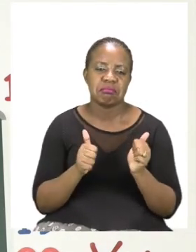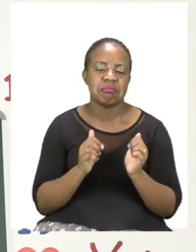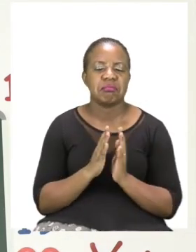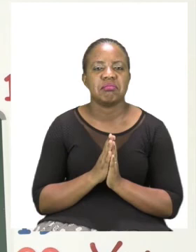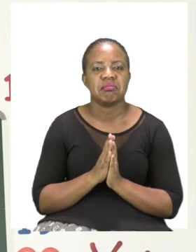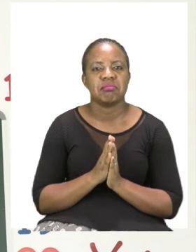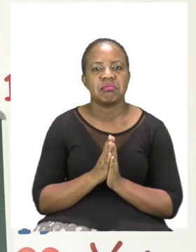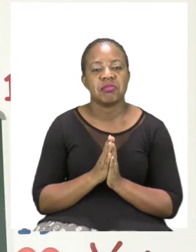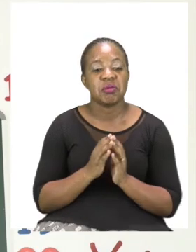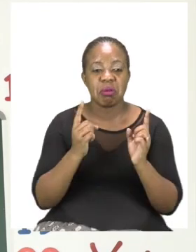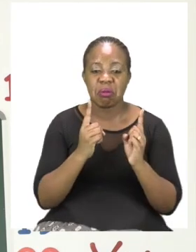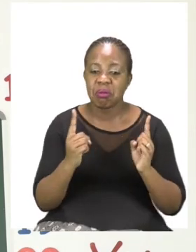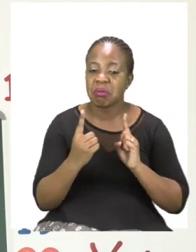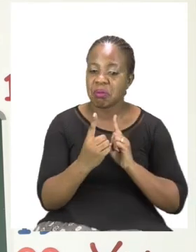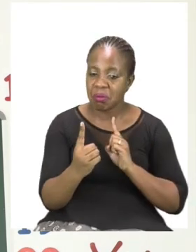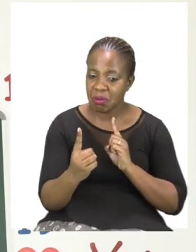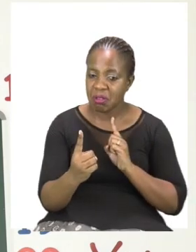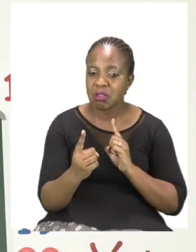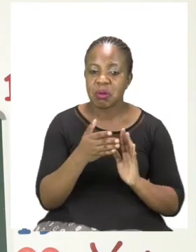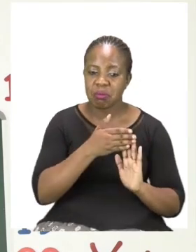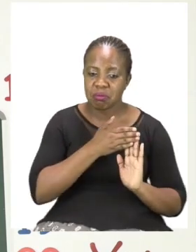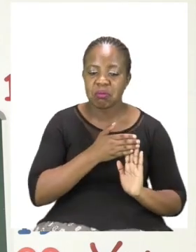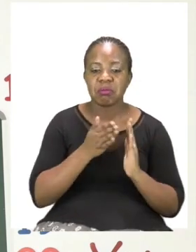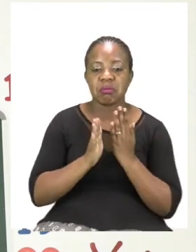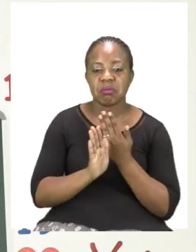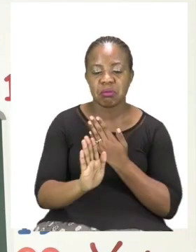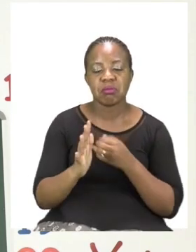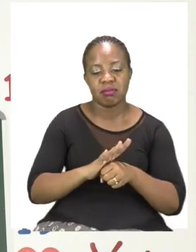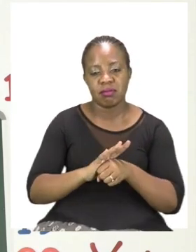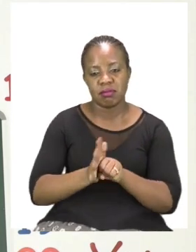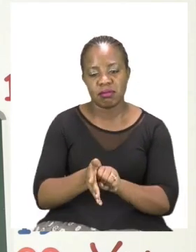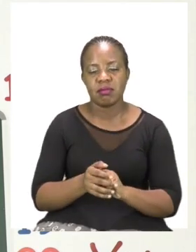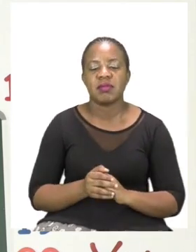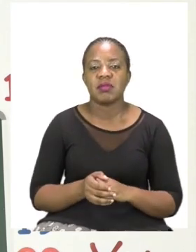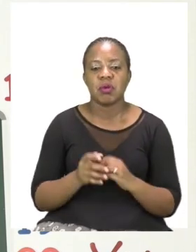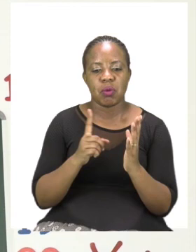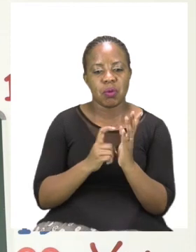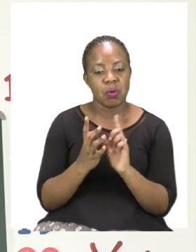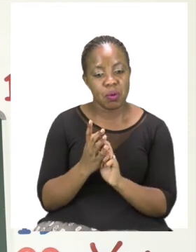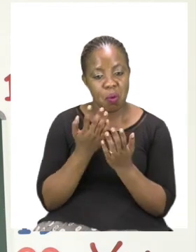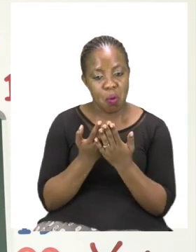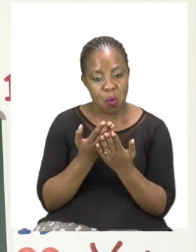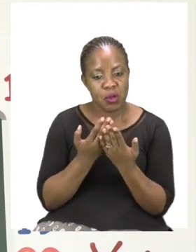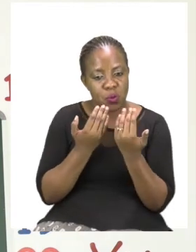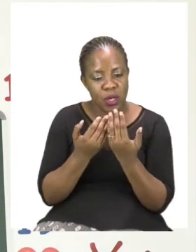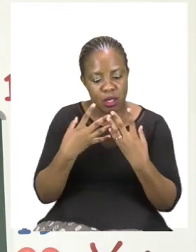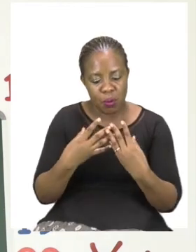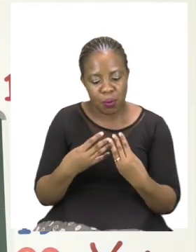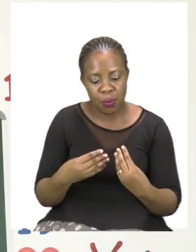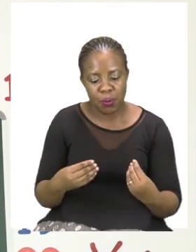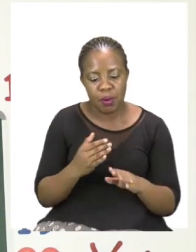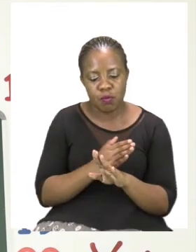you know that you are staying safe from coronavirus. Make sure your hands are dry before you touch anything